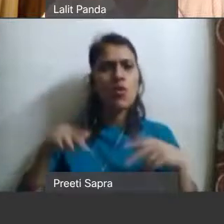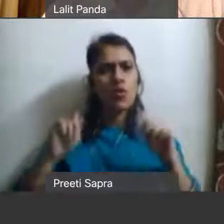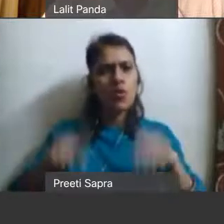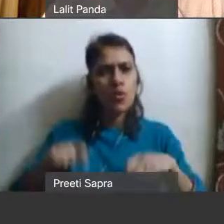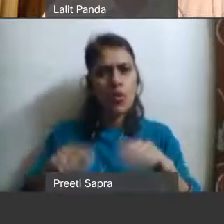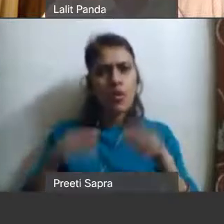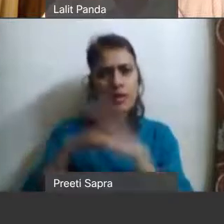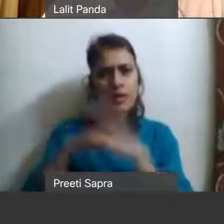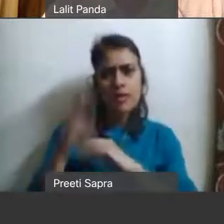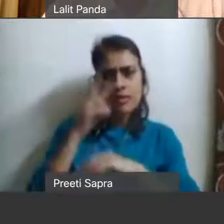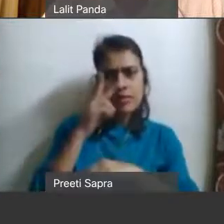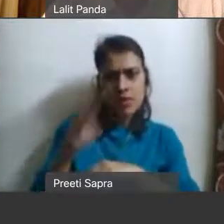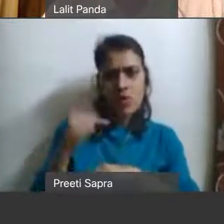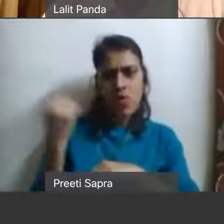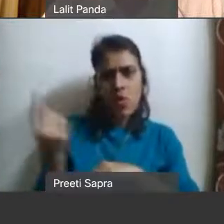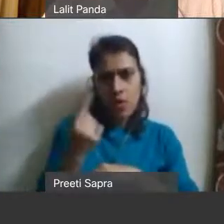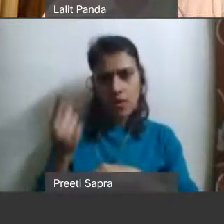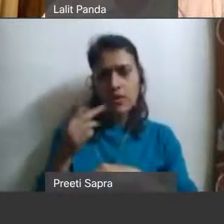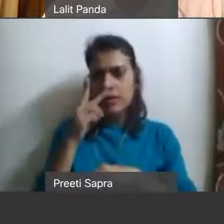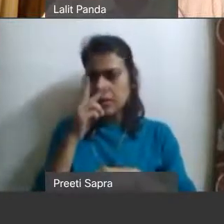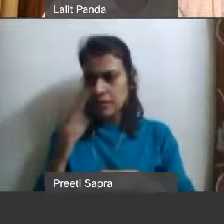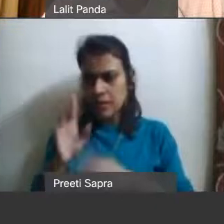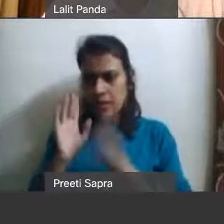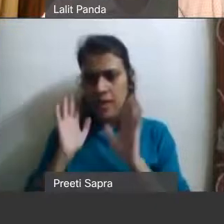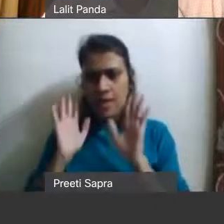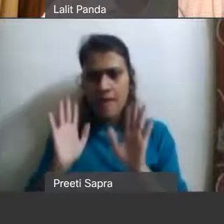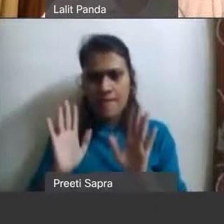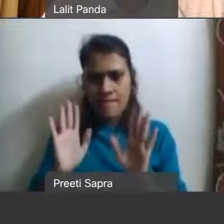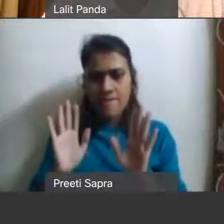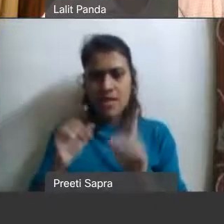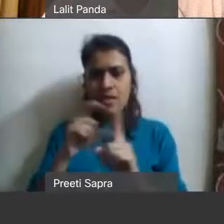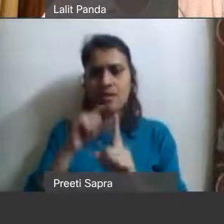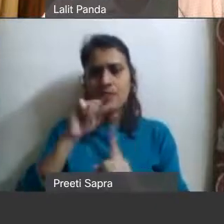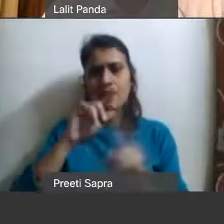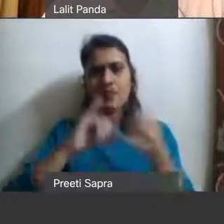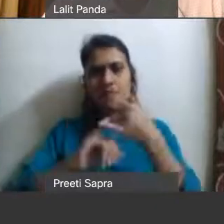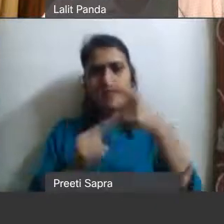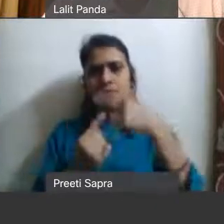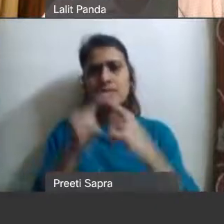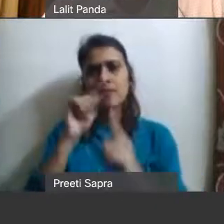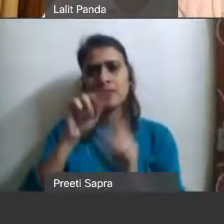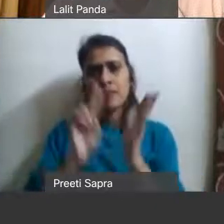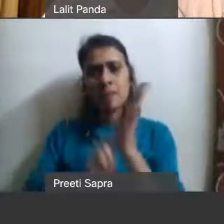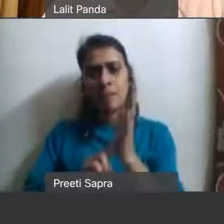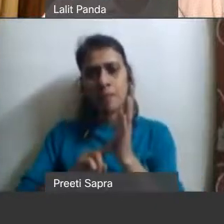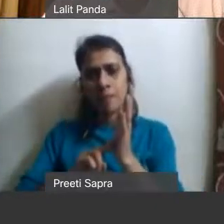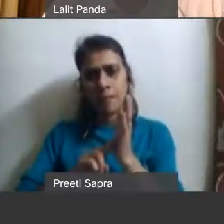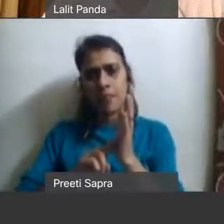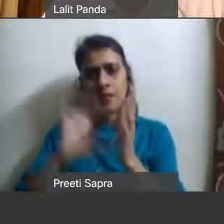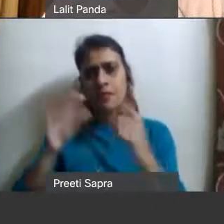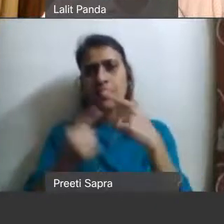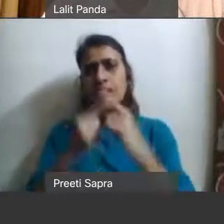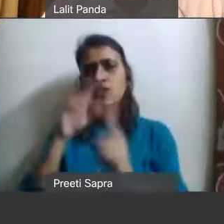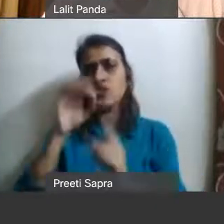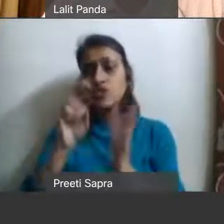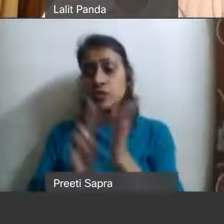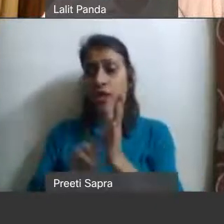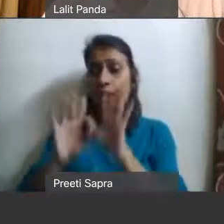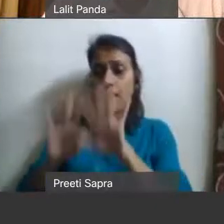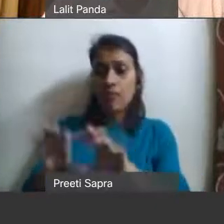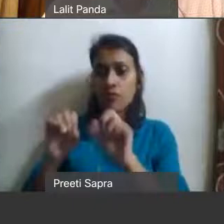looked at whether or not there is a distinction and have accepted that yes, there has